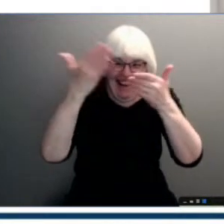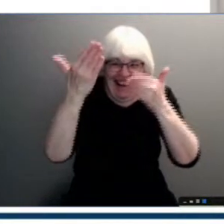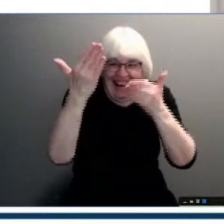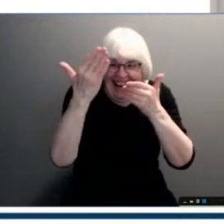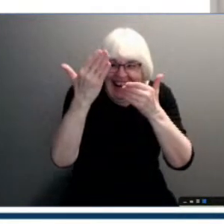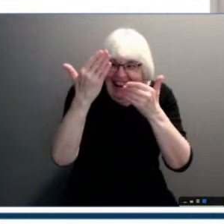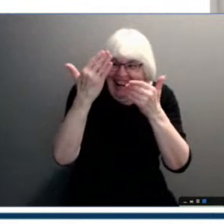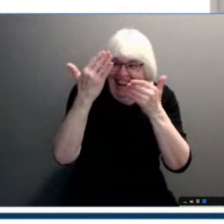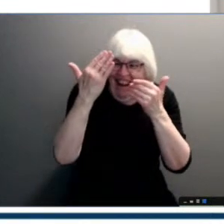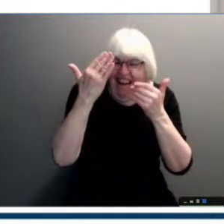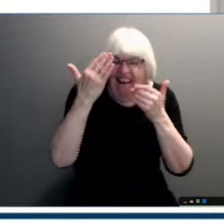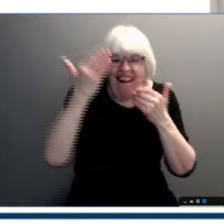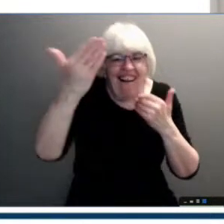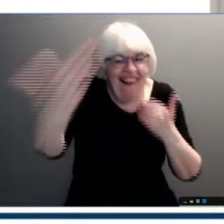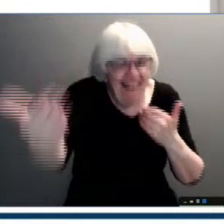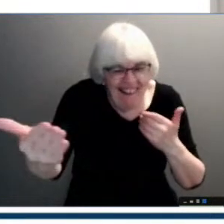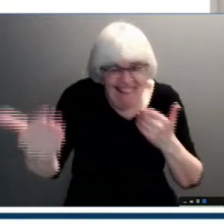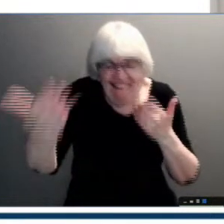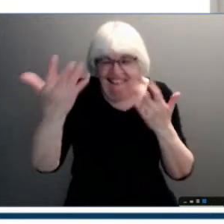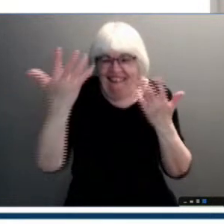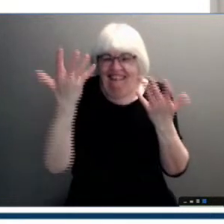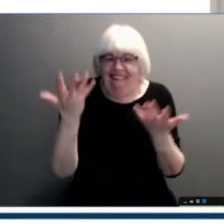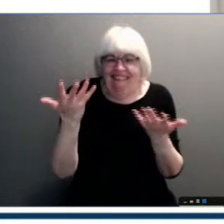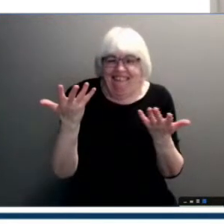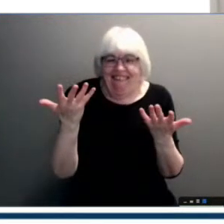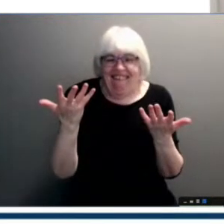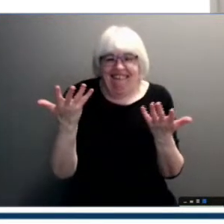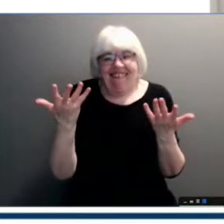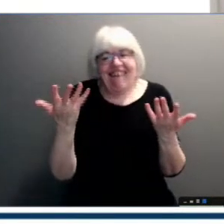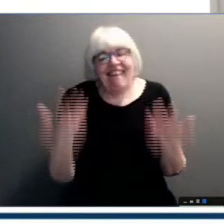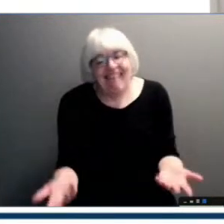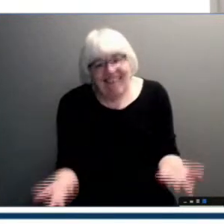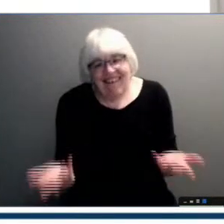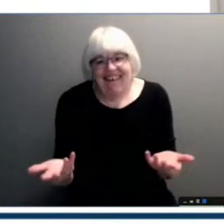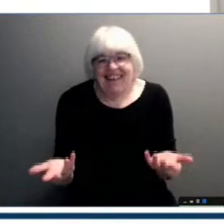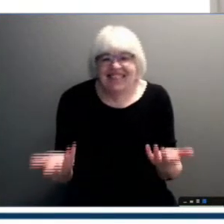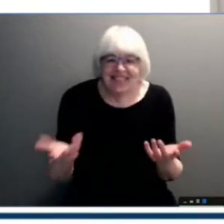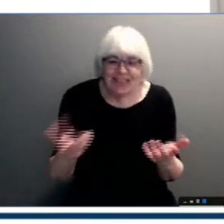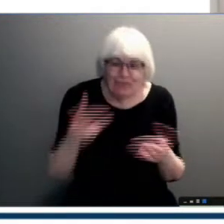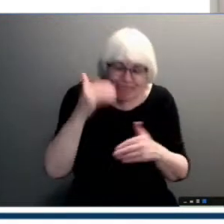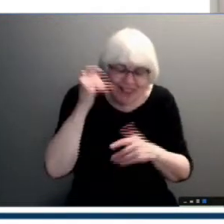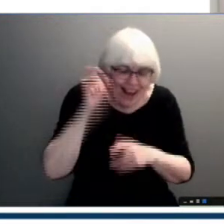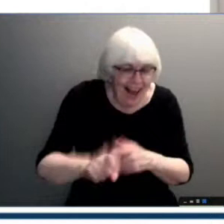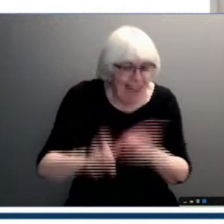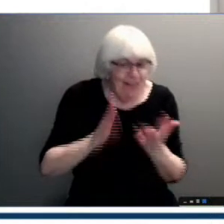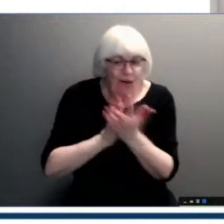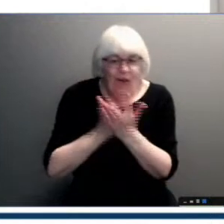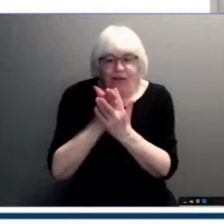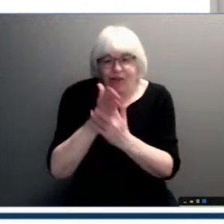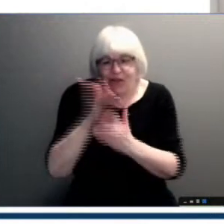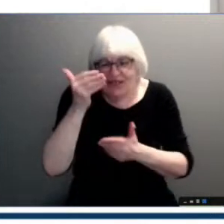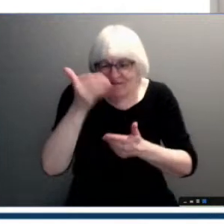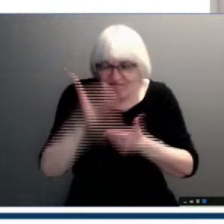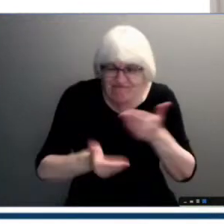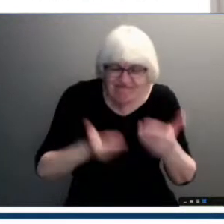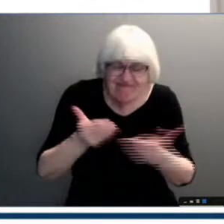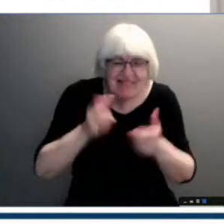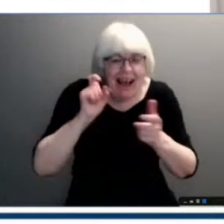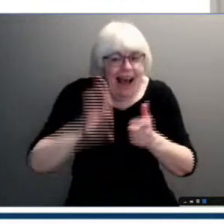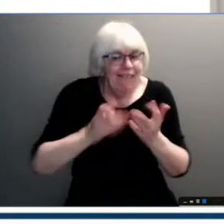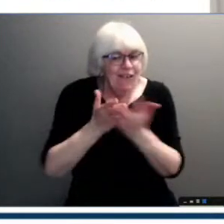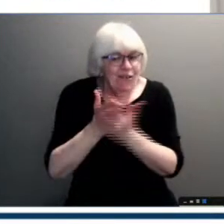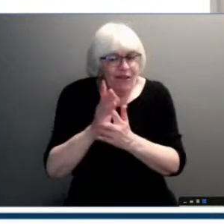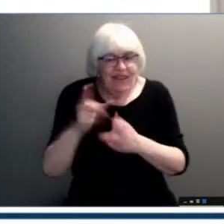there. And we just keep going forward. We deal with what's in front of us, and that's what makes us Blue Nosers. We